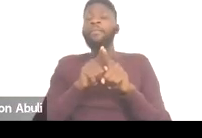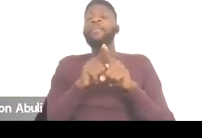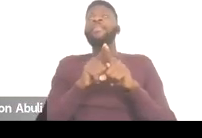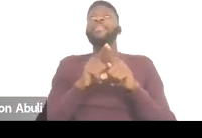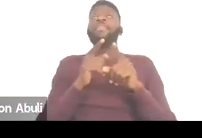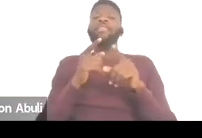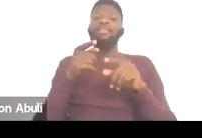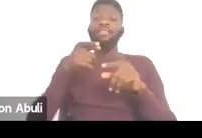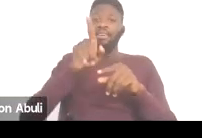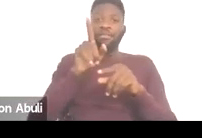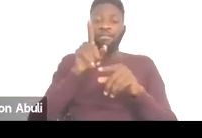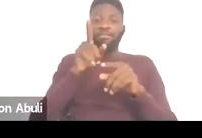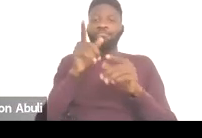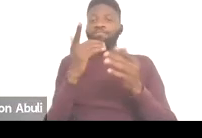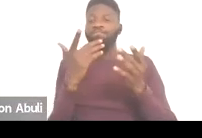which is the